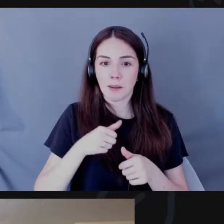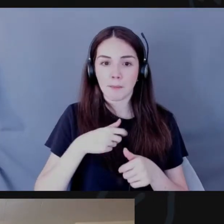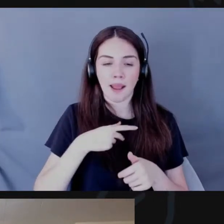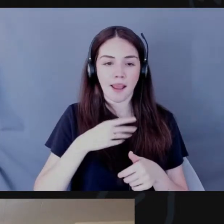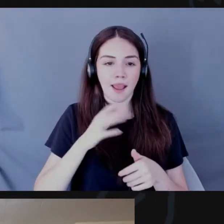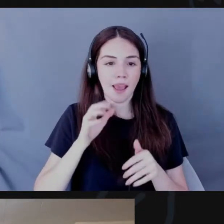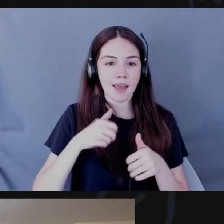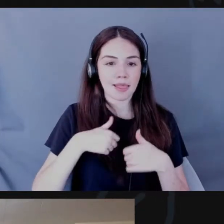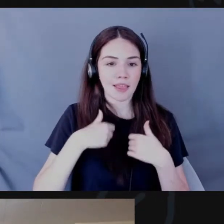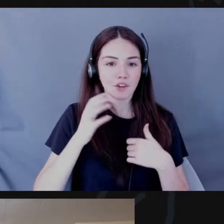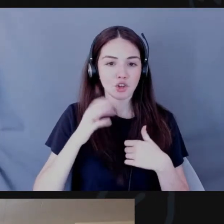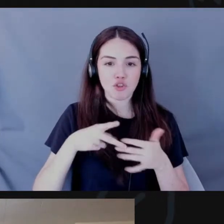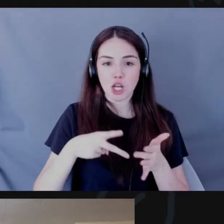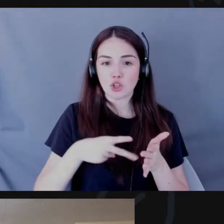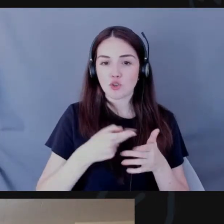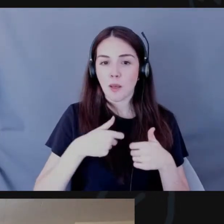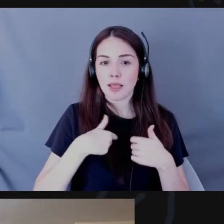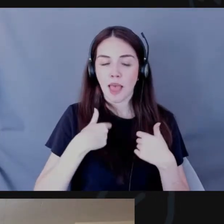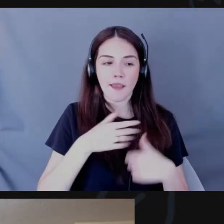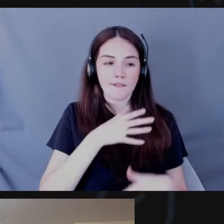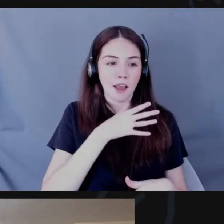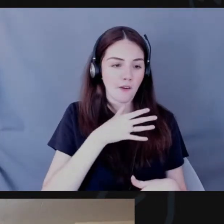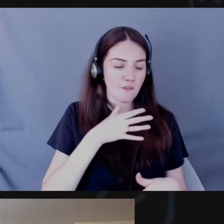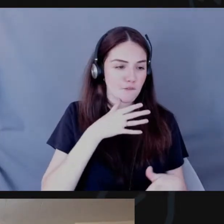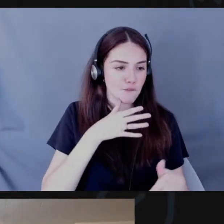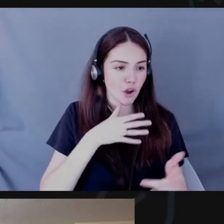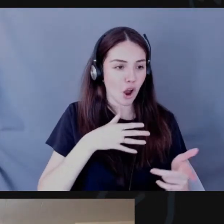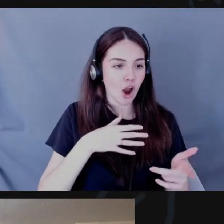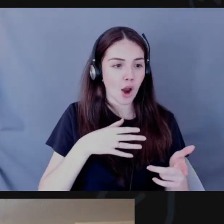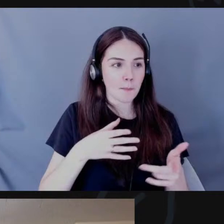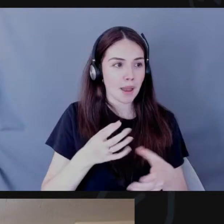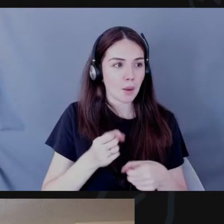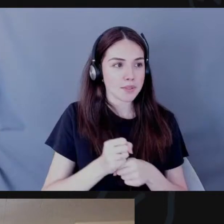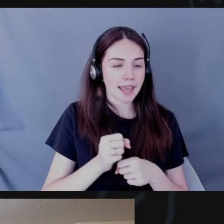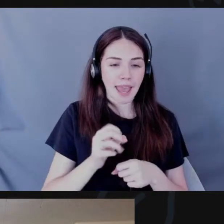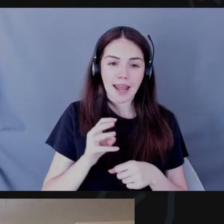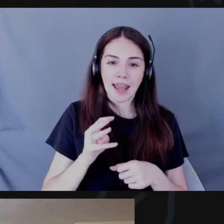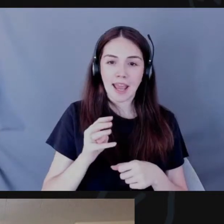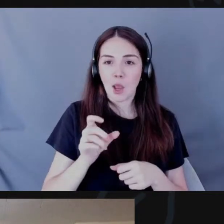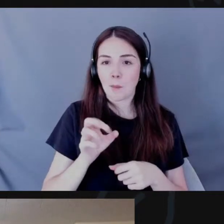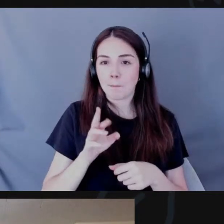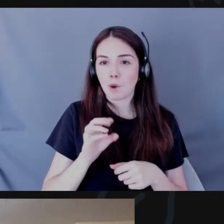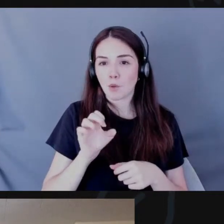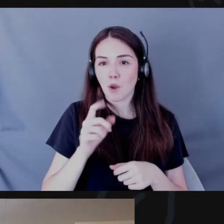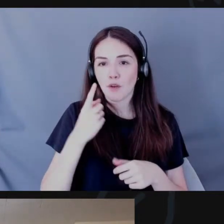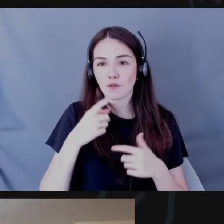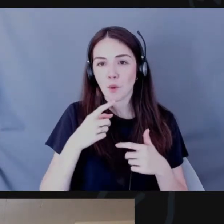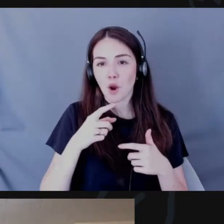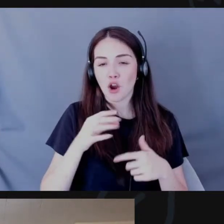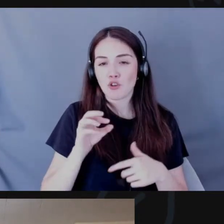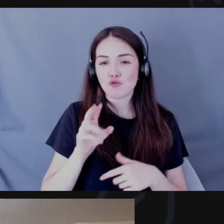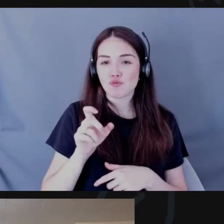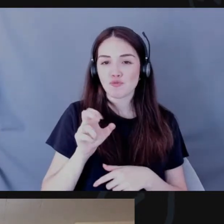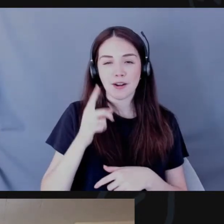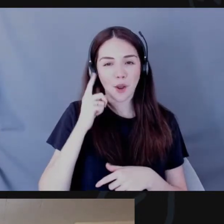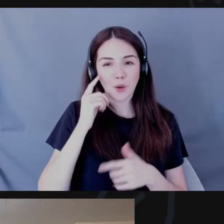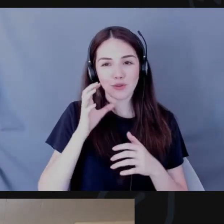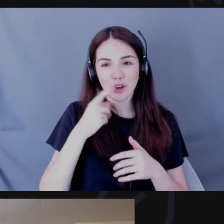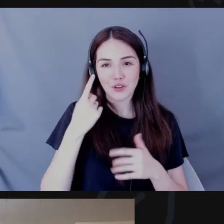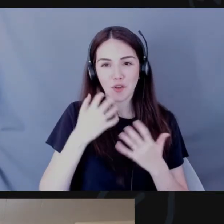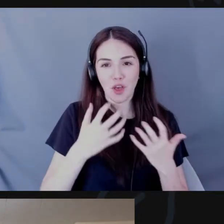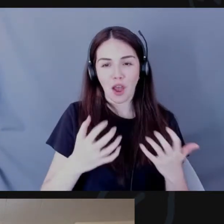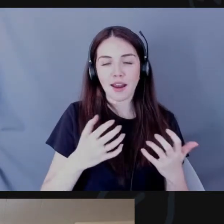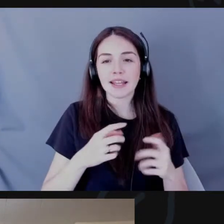I farm and I was getting motor oil for a tractor. I know this is very strange to the audience, and